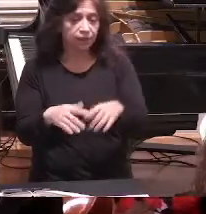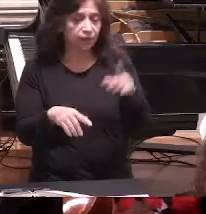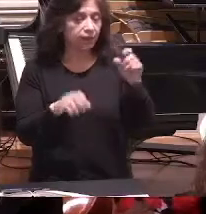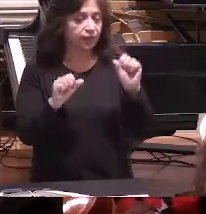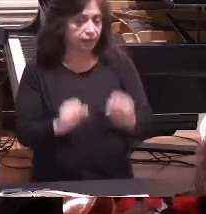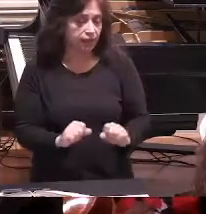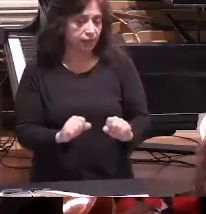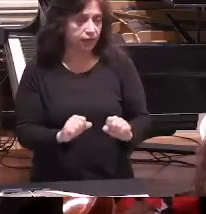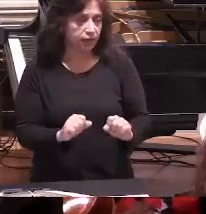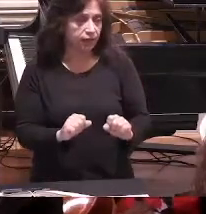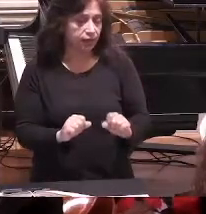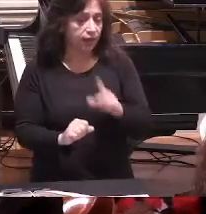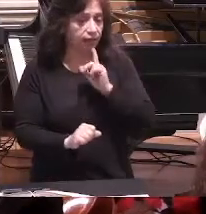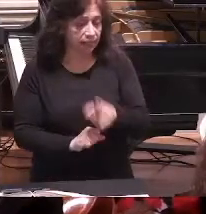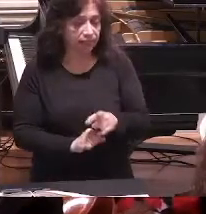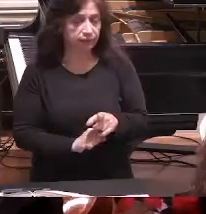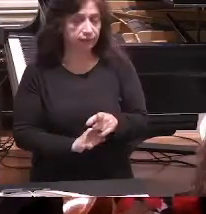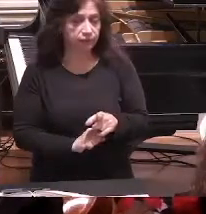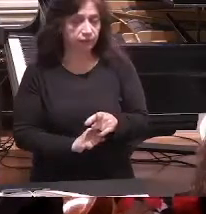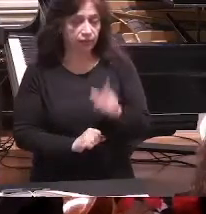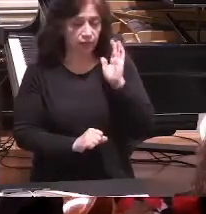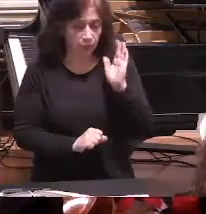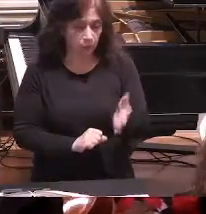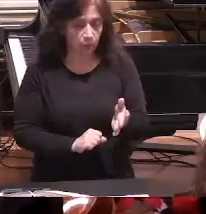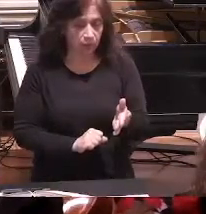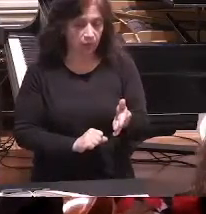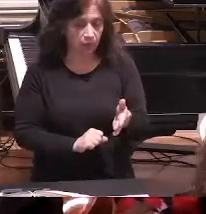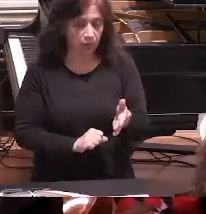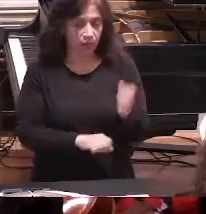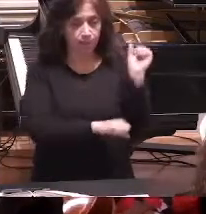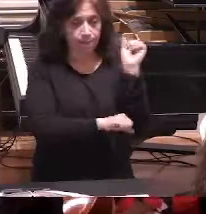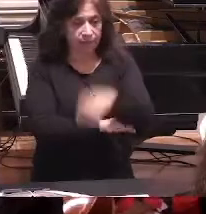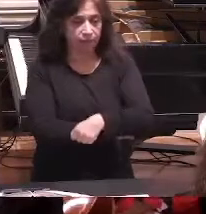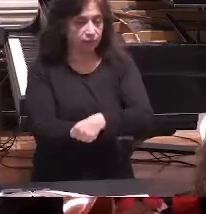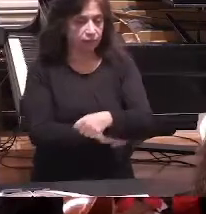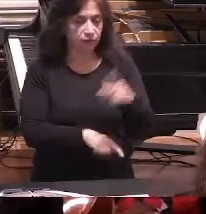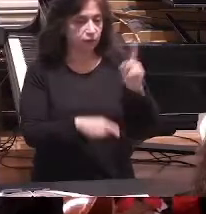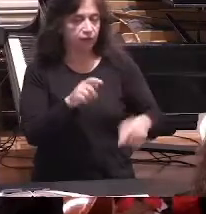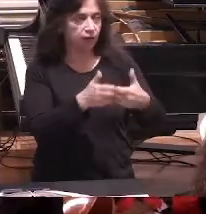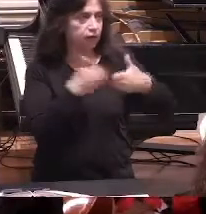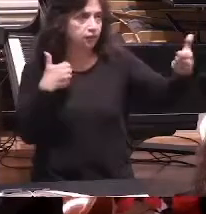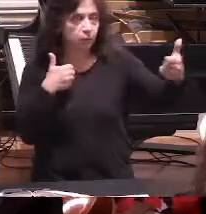can and is and will be overcome.